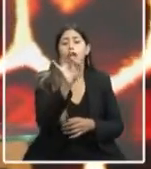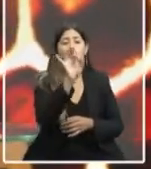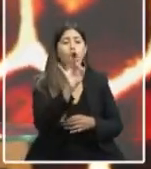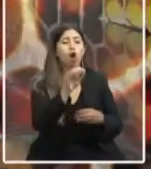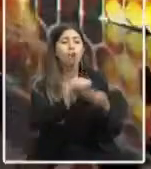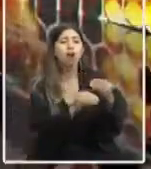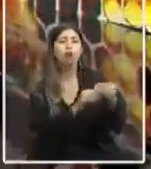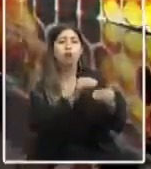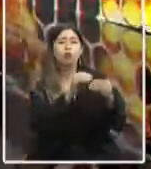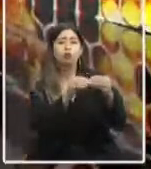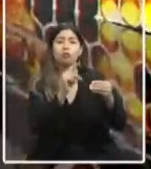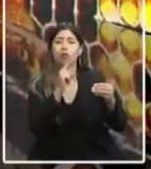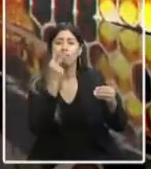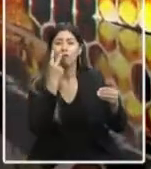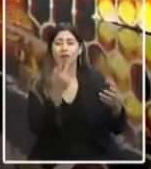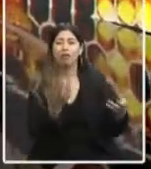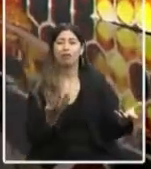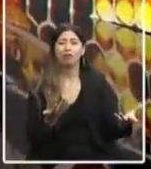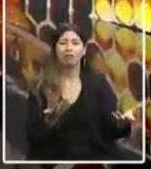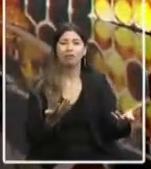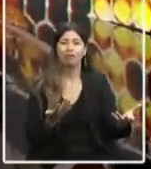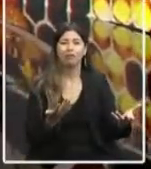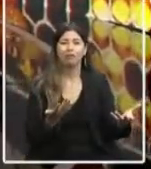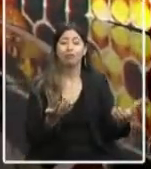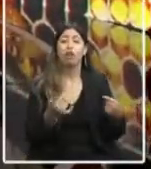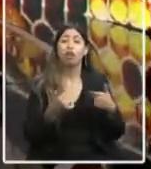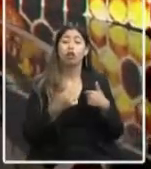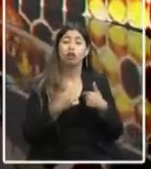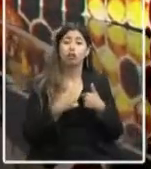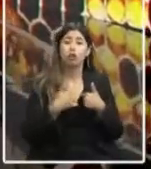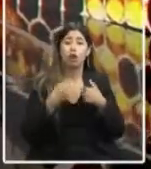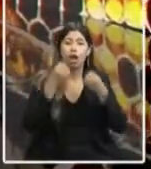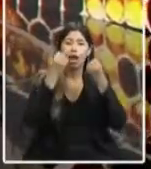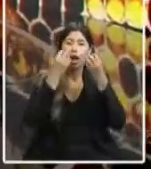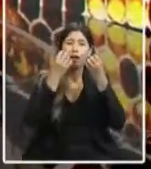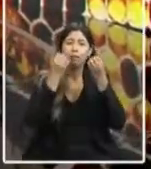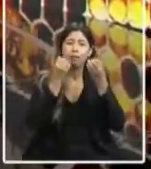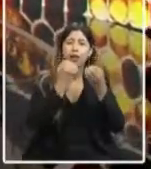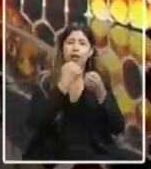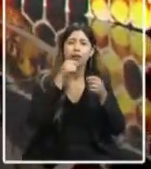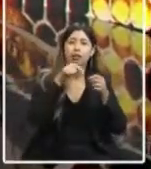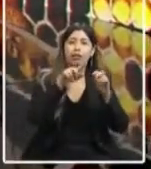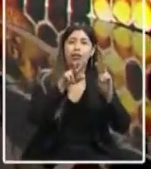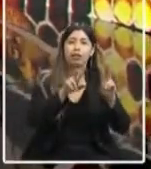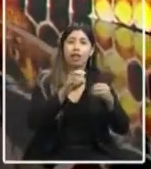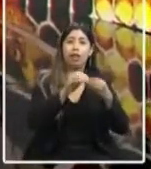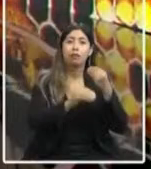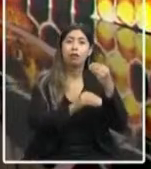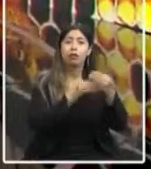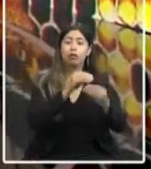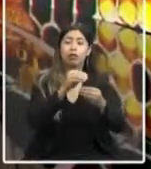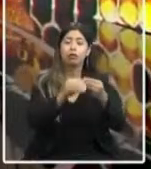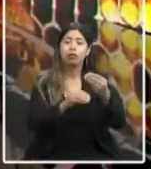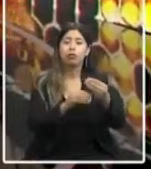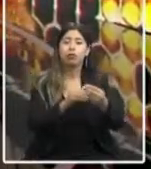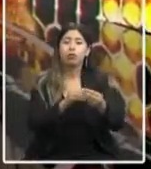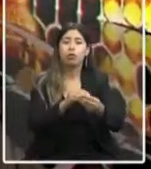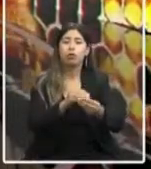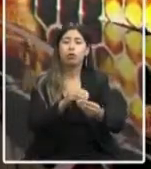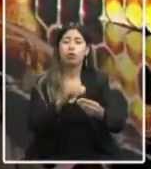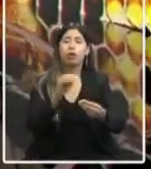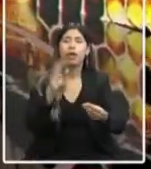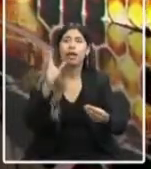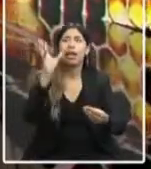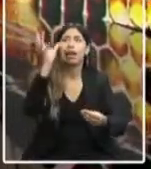trees to survive. So if I learn something about the processes, the ecological processes, I'm likely to have some